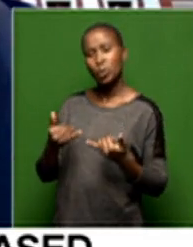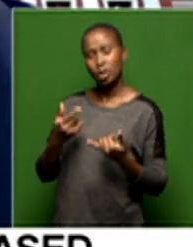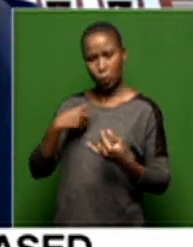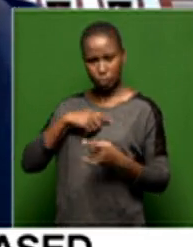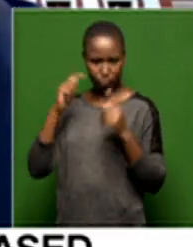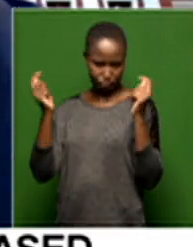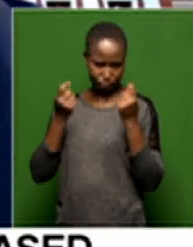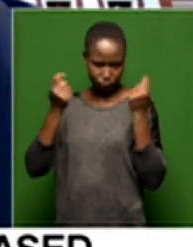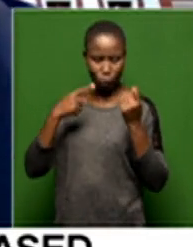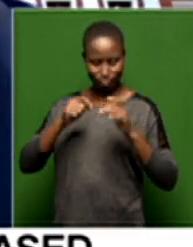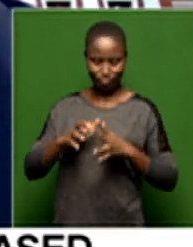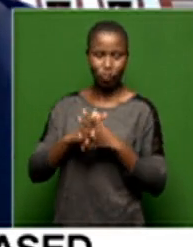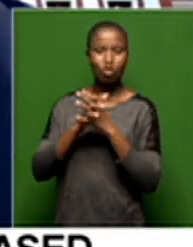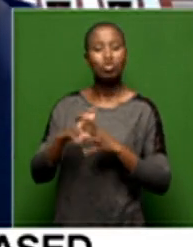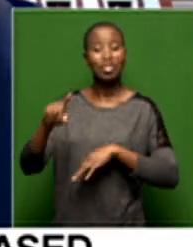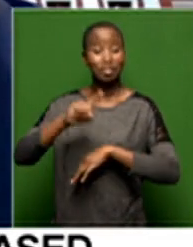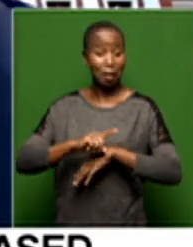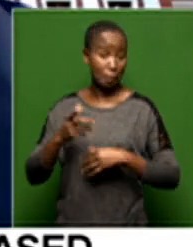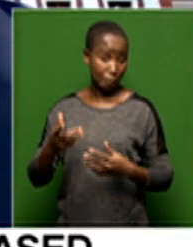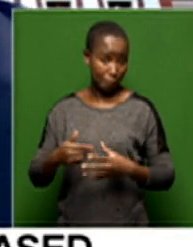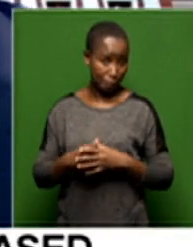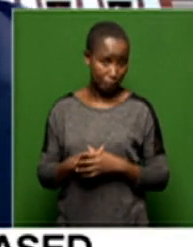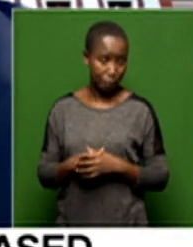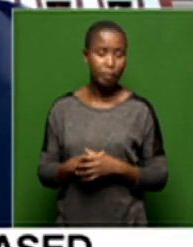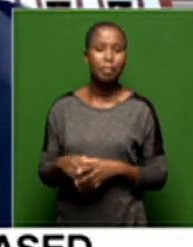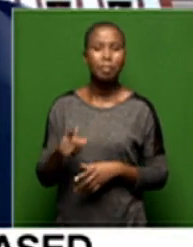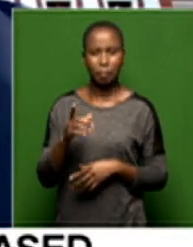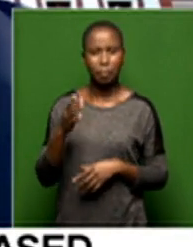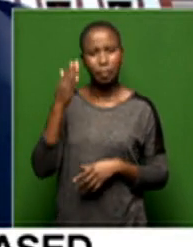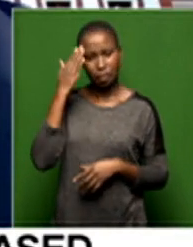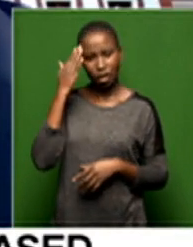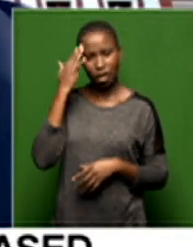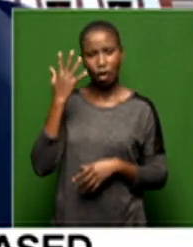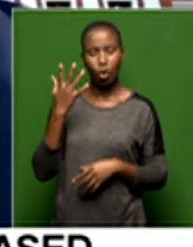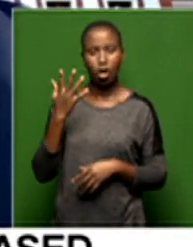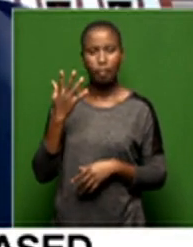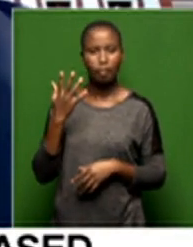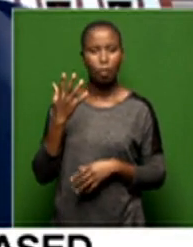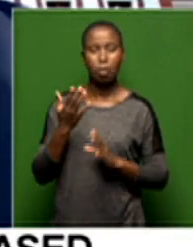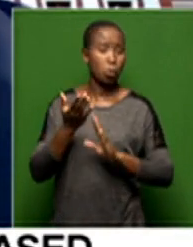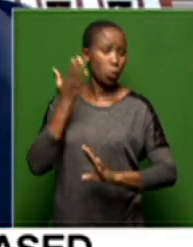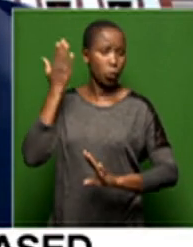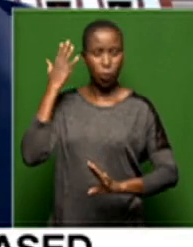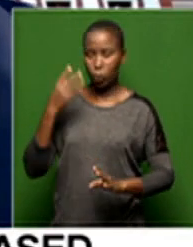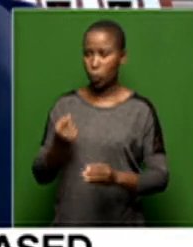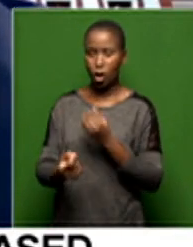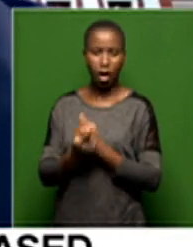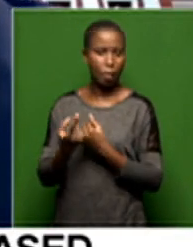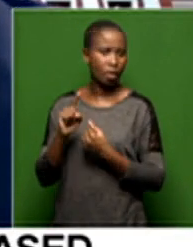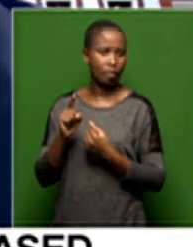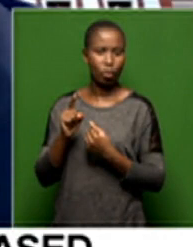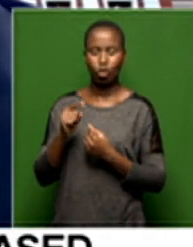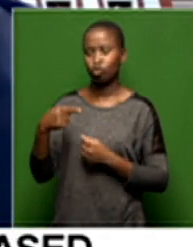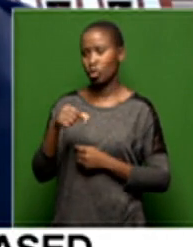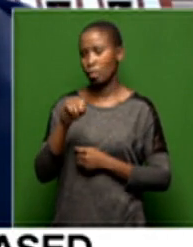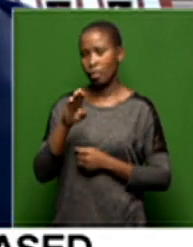Reconciliation Day with what may seem like an all-time low when we talk about race relations and gender-based